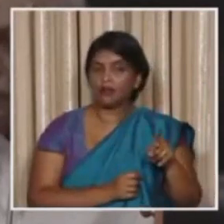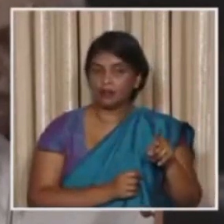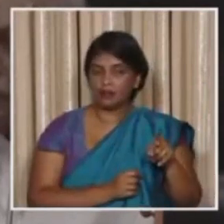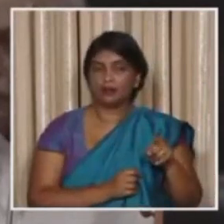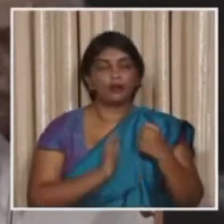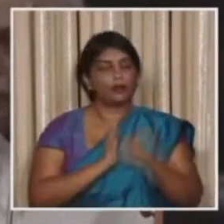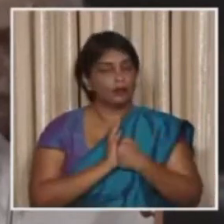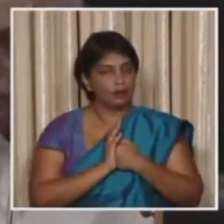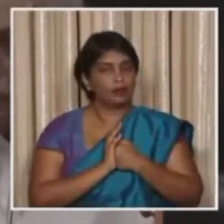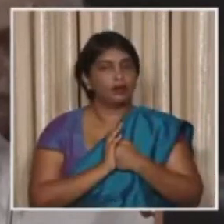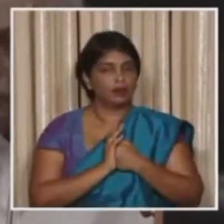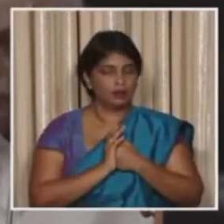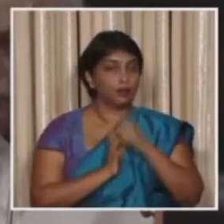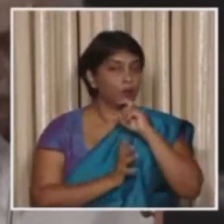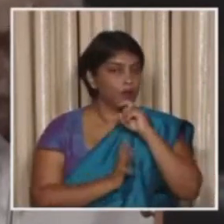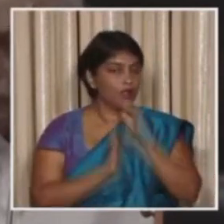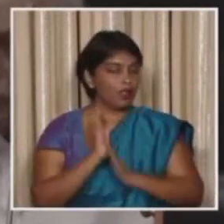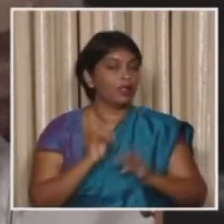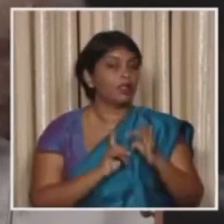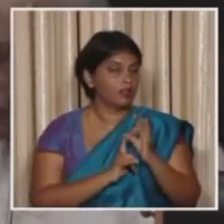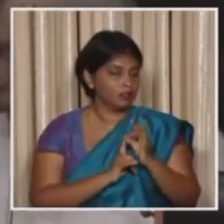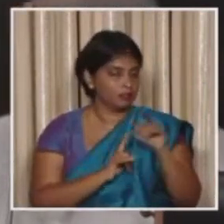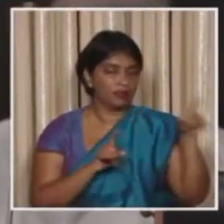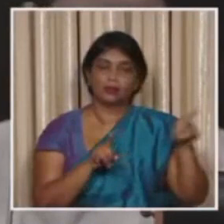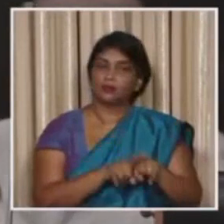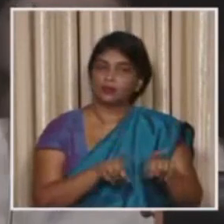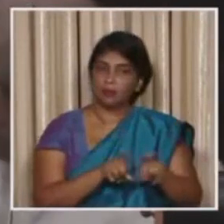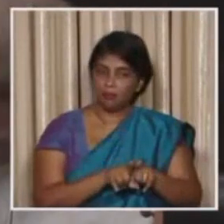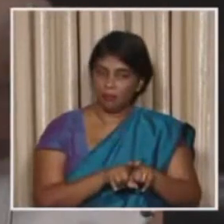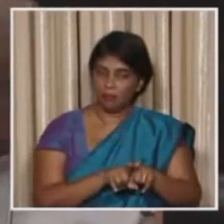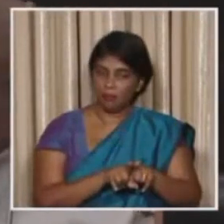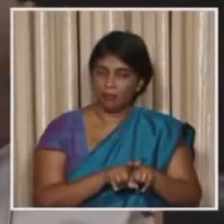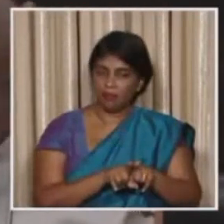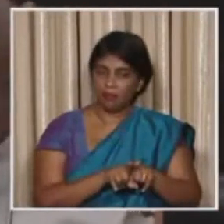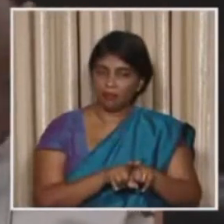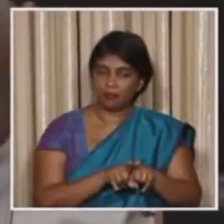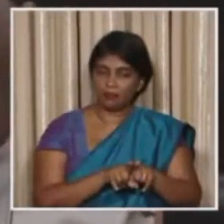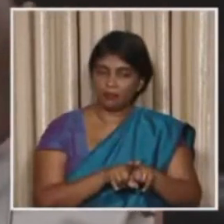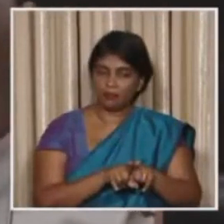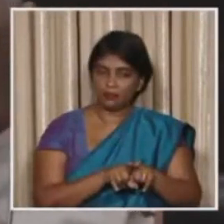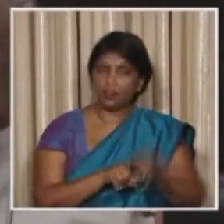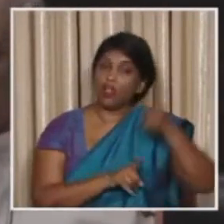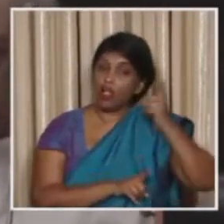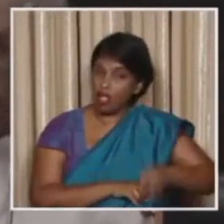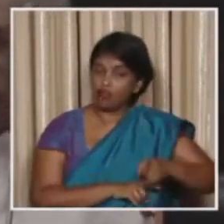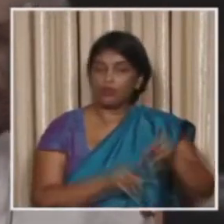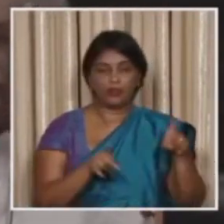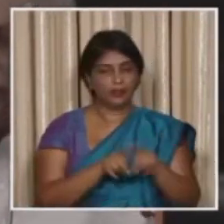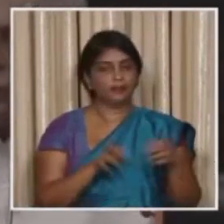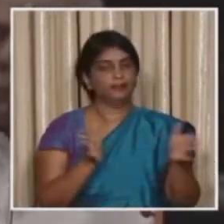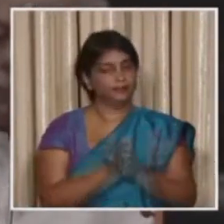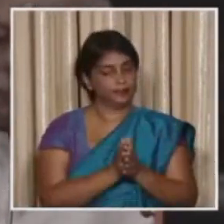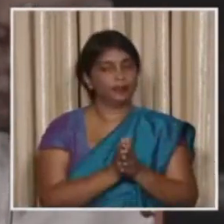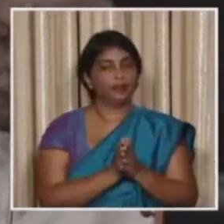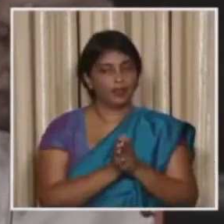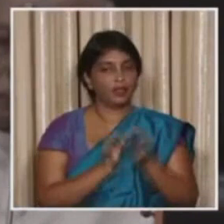Justice, Prison Affairs and Constitution Reform, presidential approval has been granted to remit the balance sentence and release